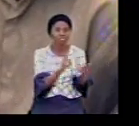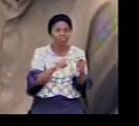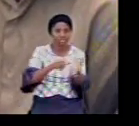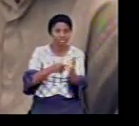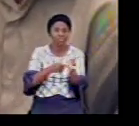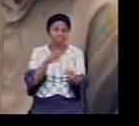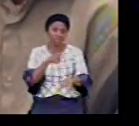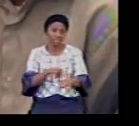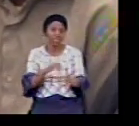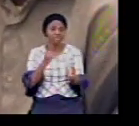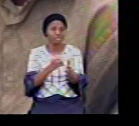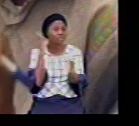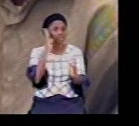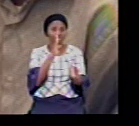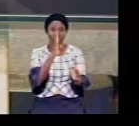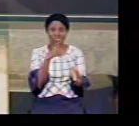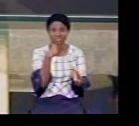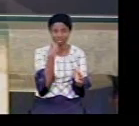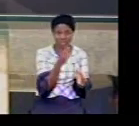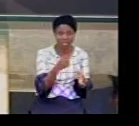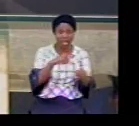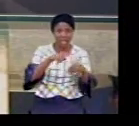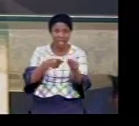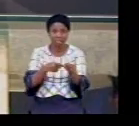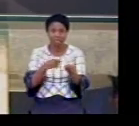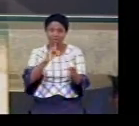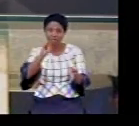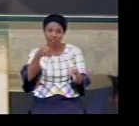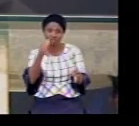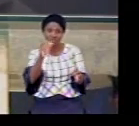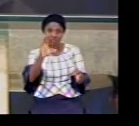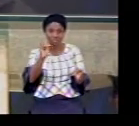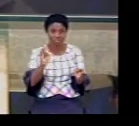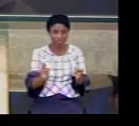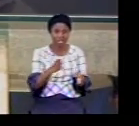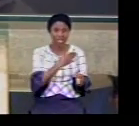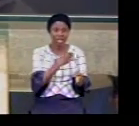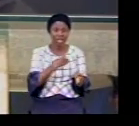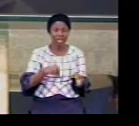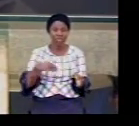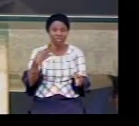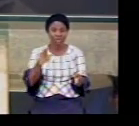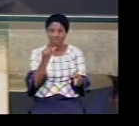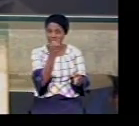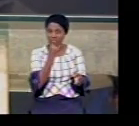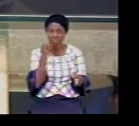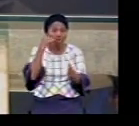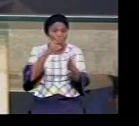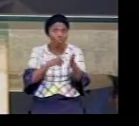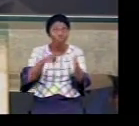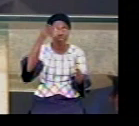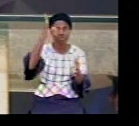said of Jacob and of Israel what God has